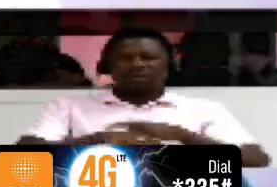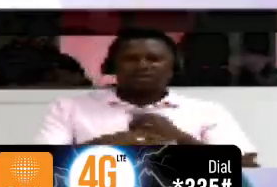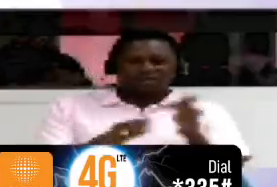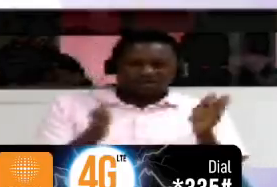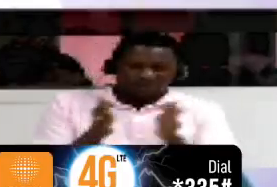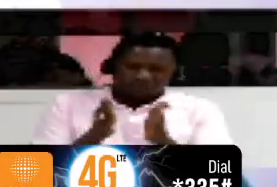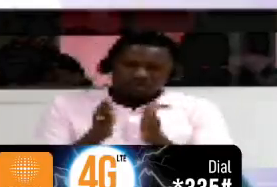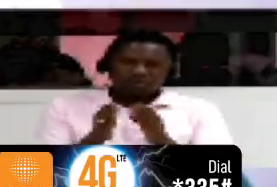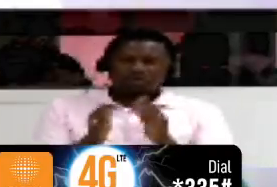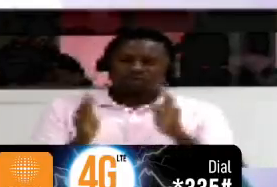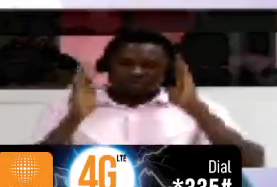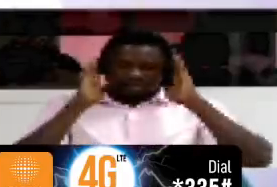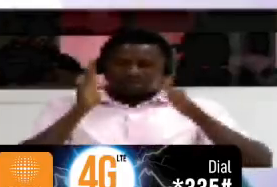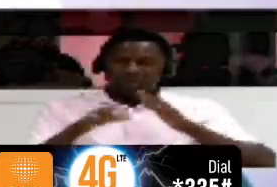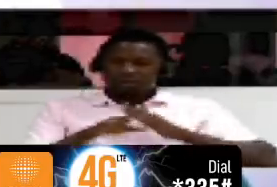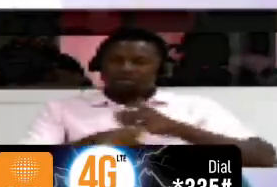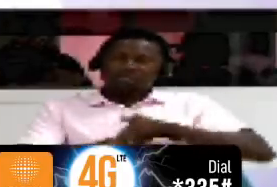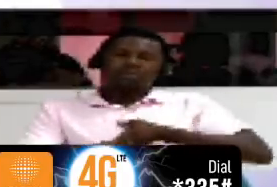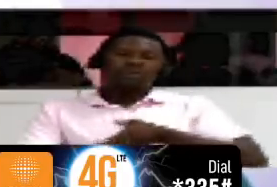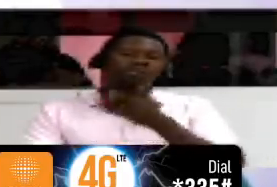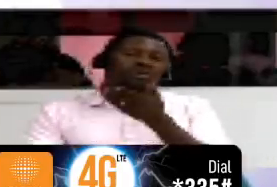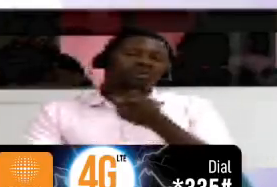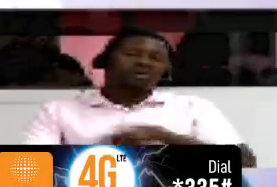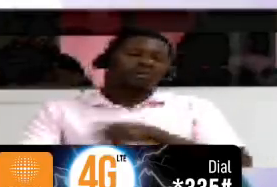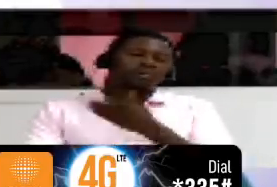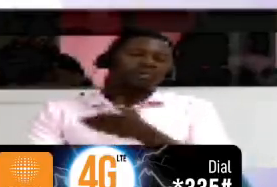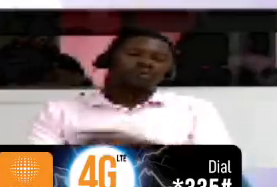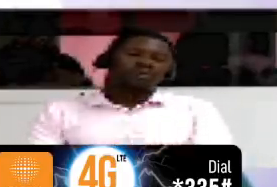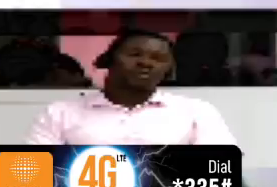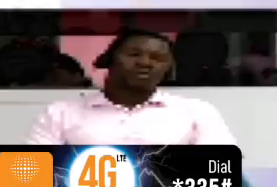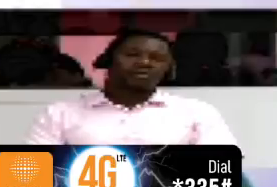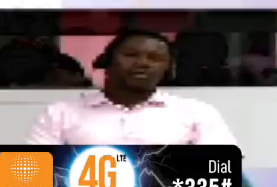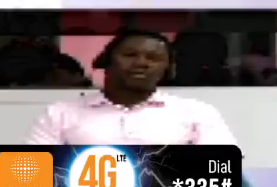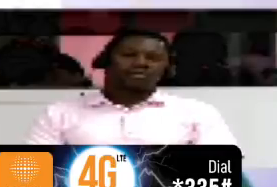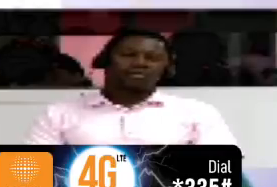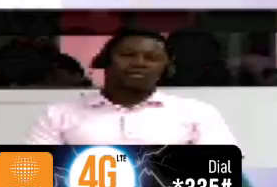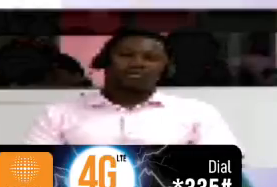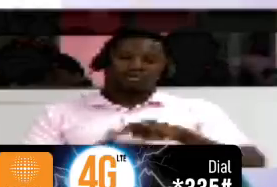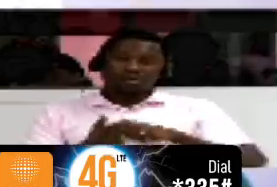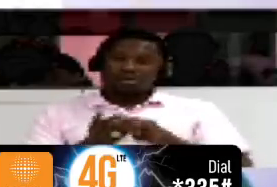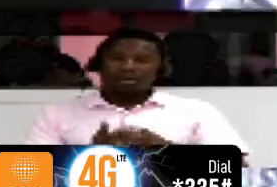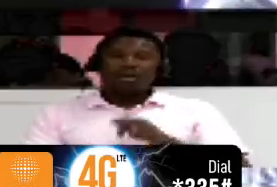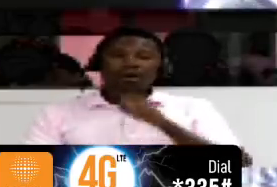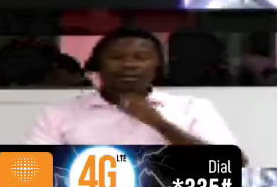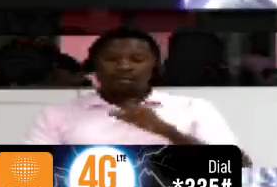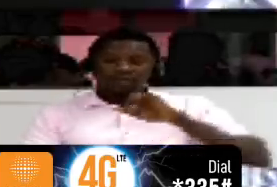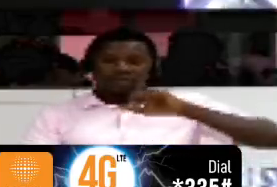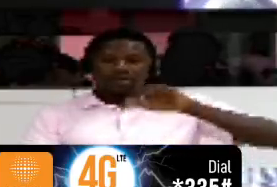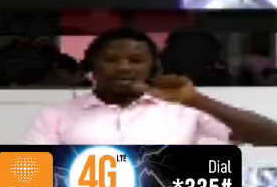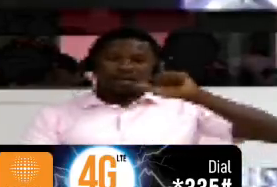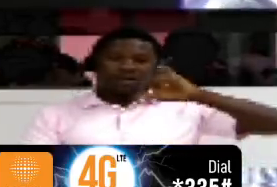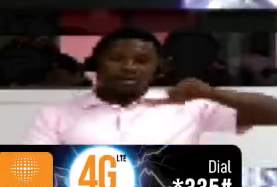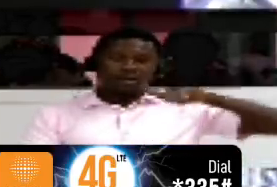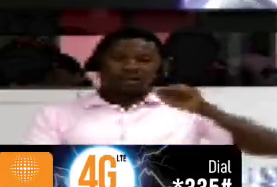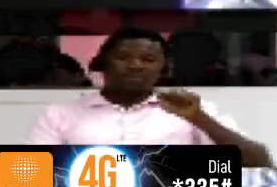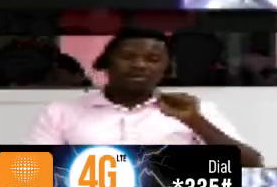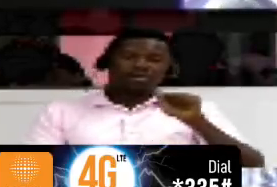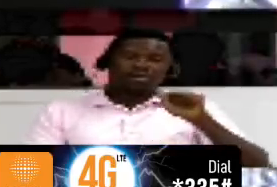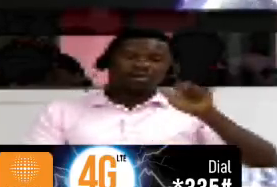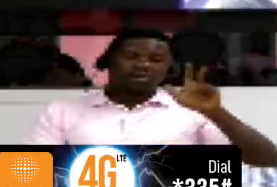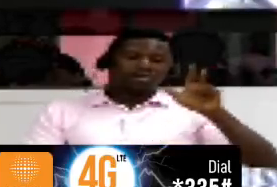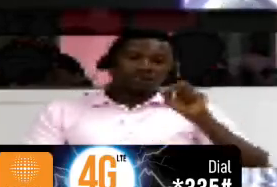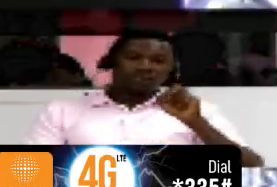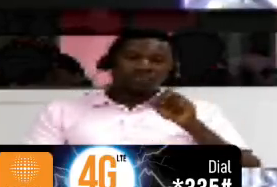Tobaske. So Mr. Ajao accepted the apology made by Ibrahima's father on his